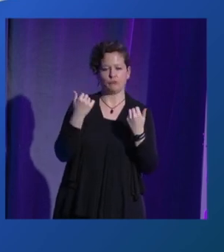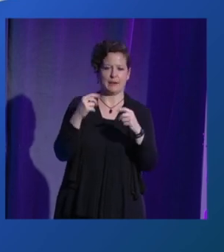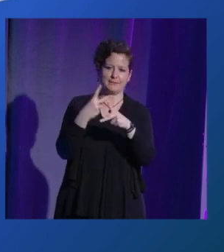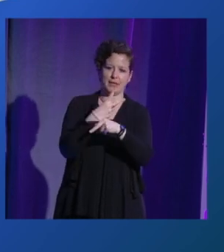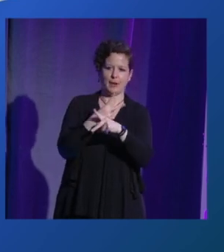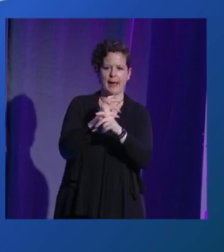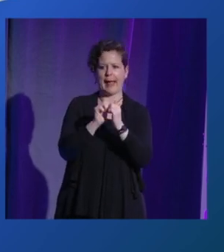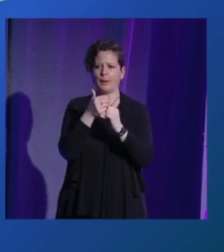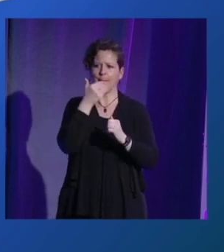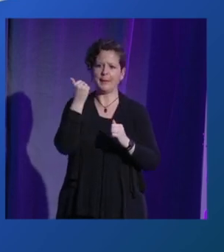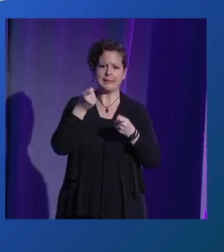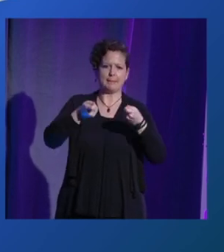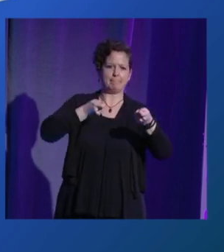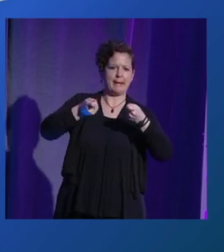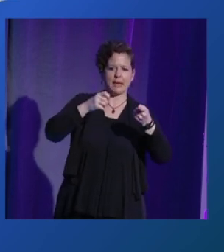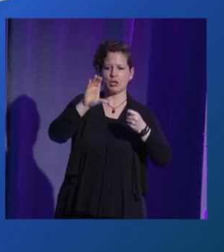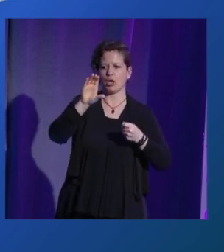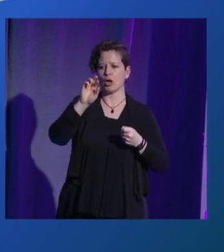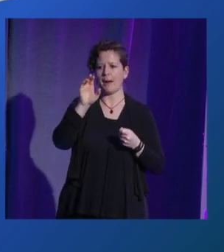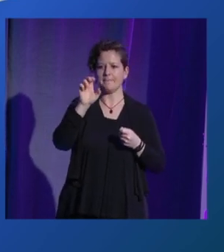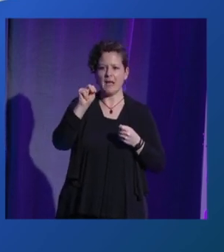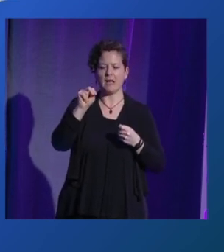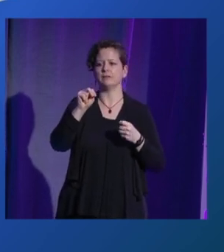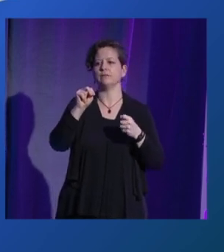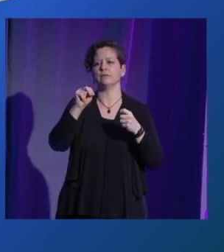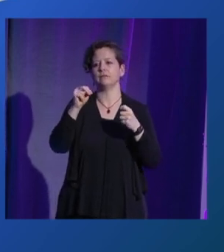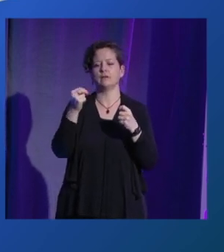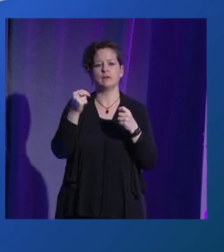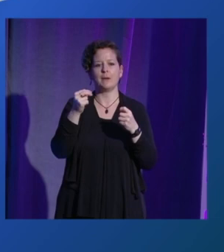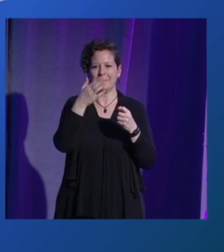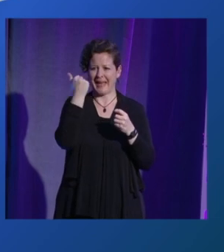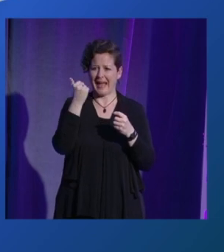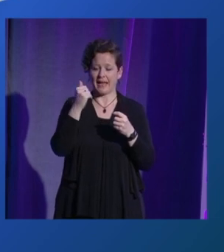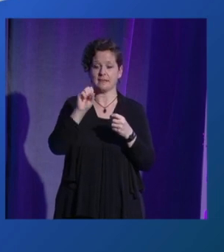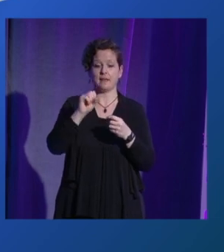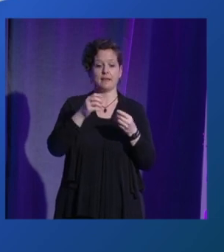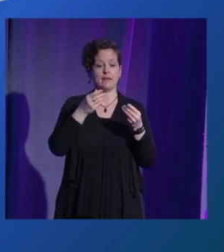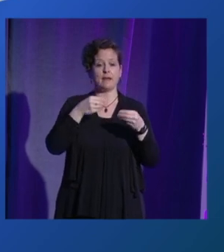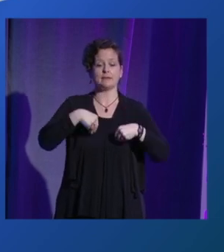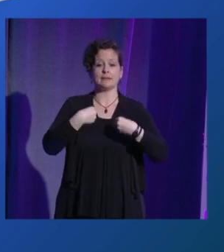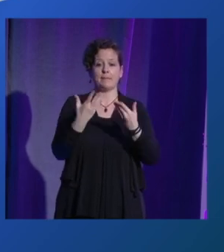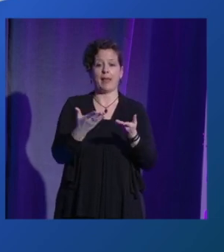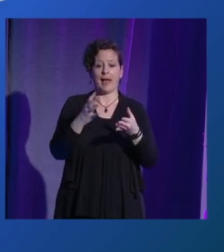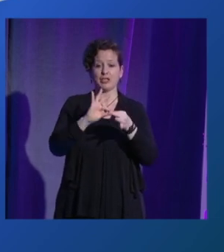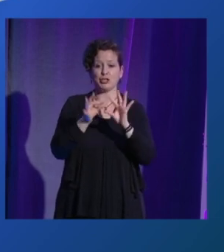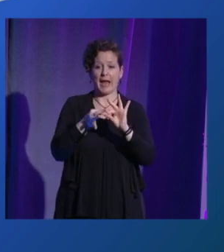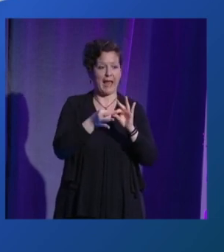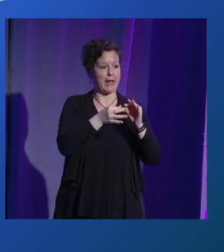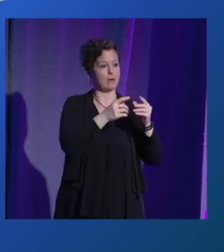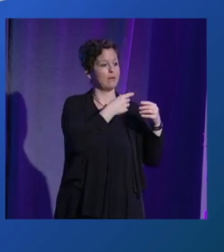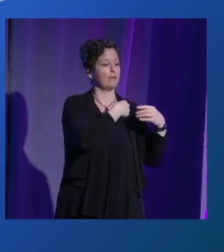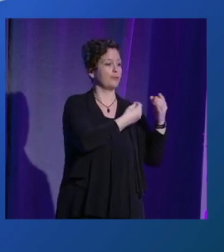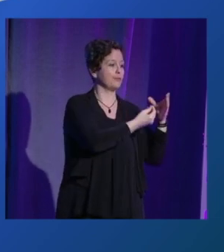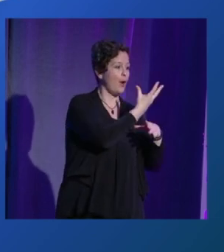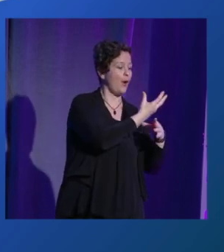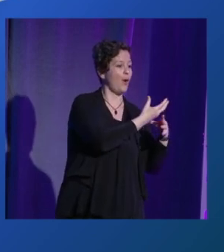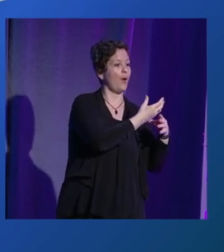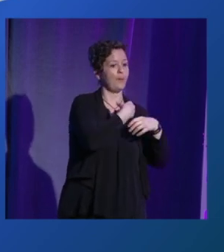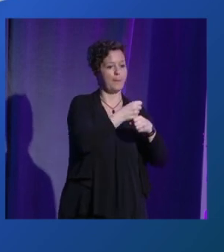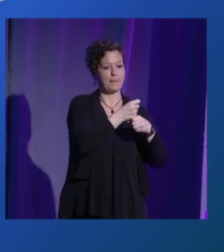you know Carbon uh you know across these these long Supply chains that were basically built to treat everything like it was the